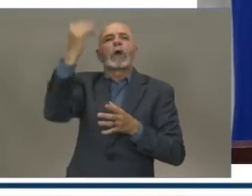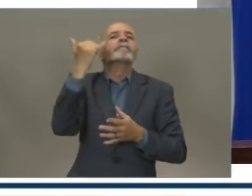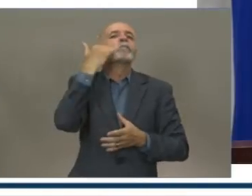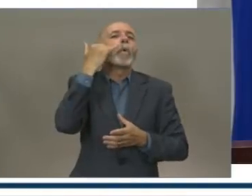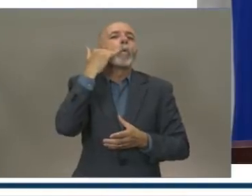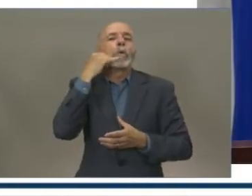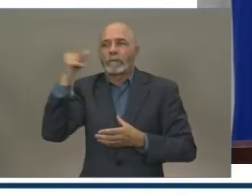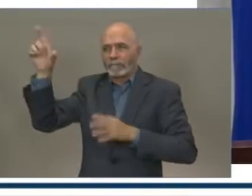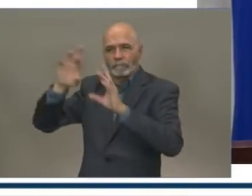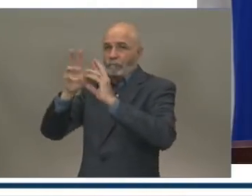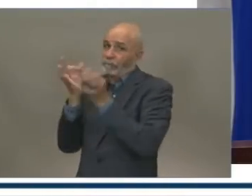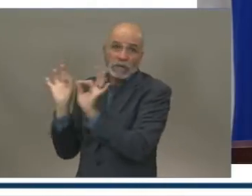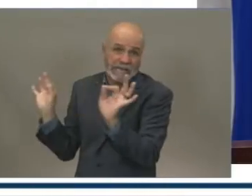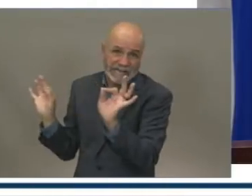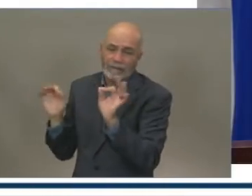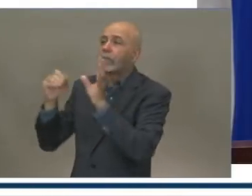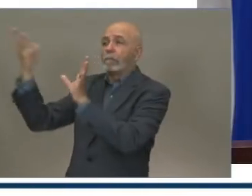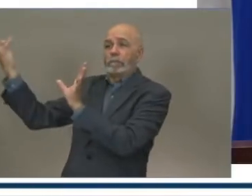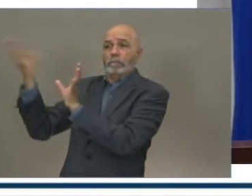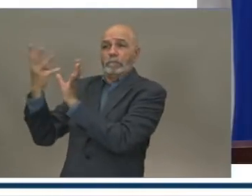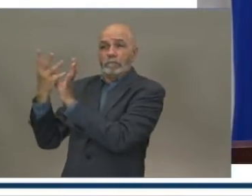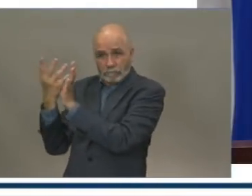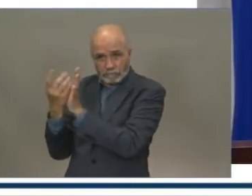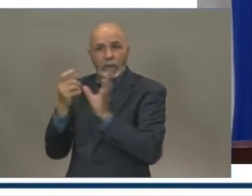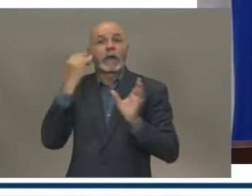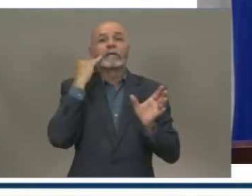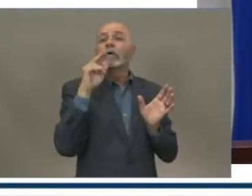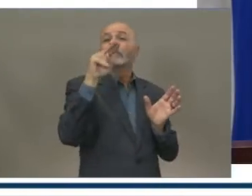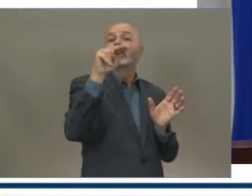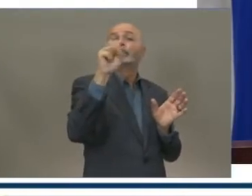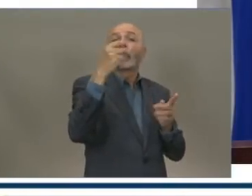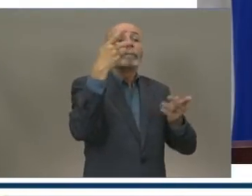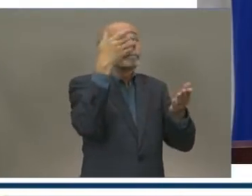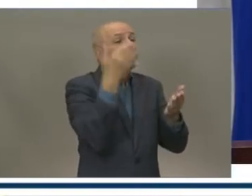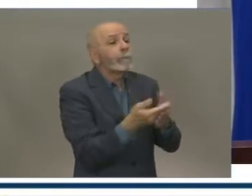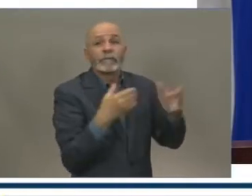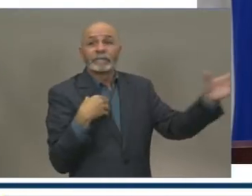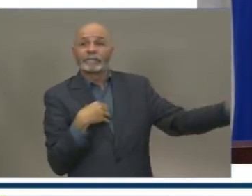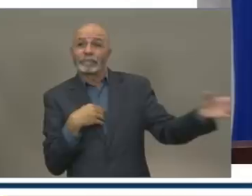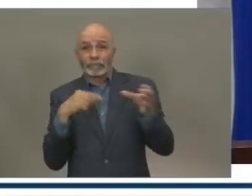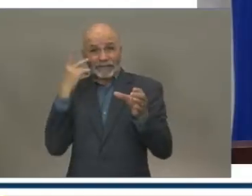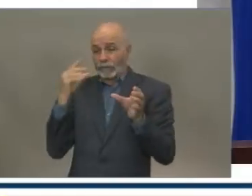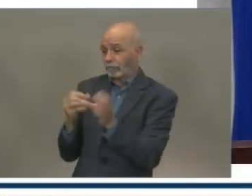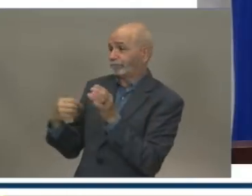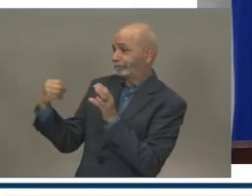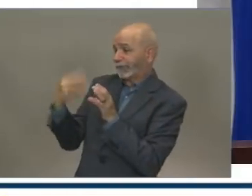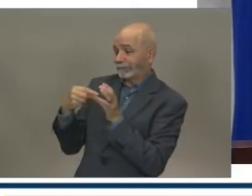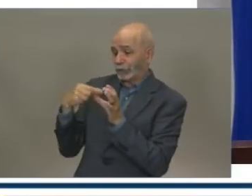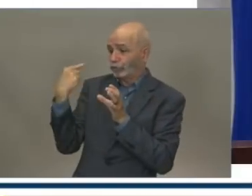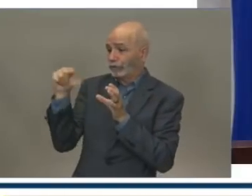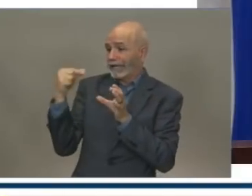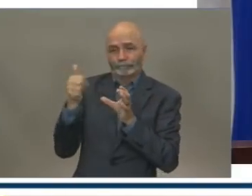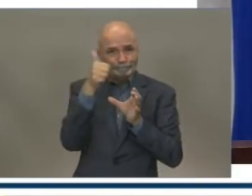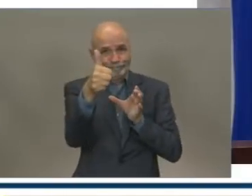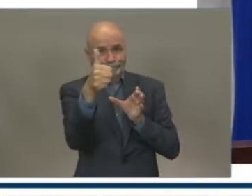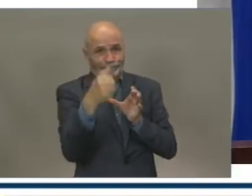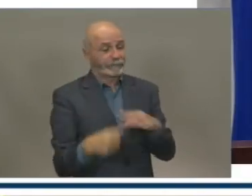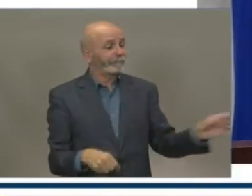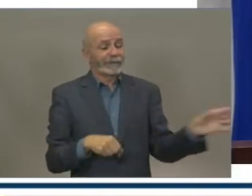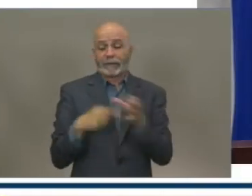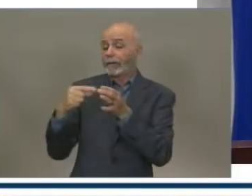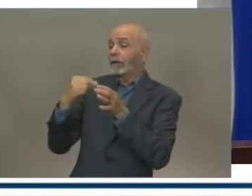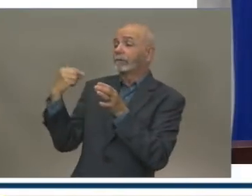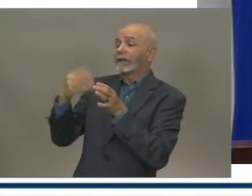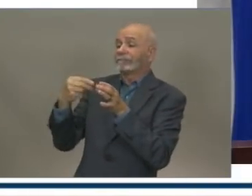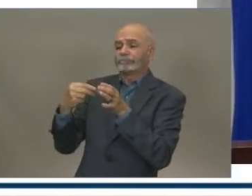work with the Nova Scotia proof of vaccination to give a green confirmed response or a red sorry response. This will make